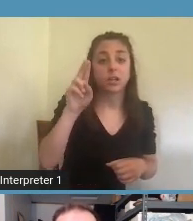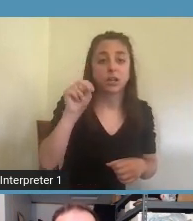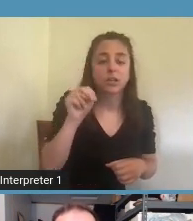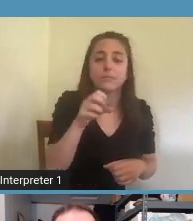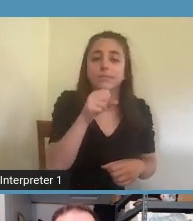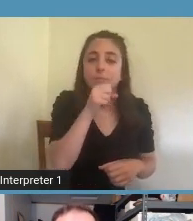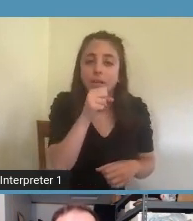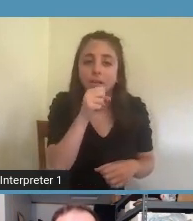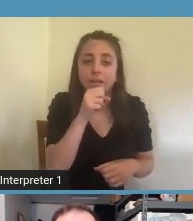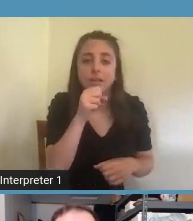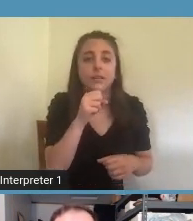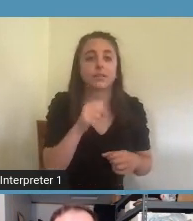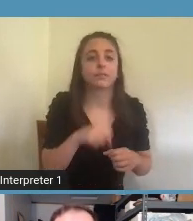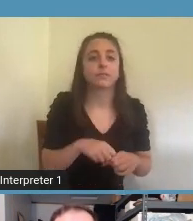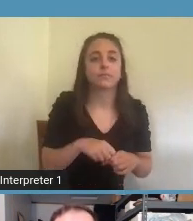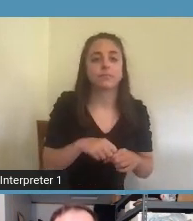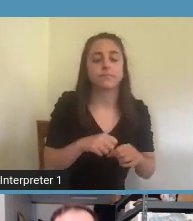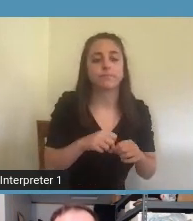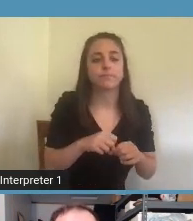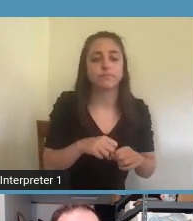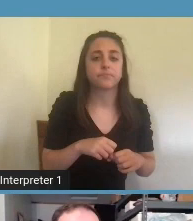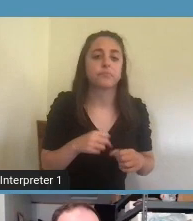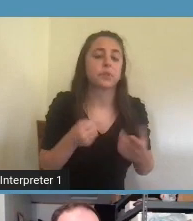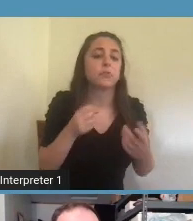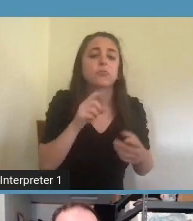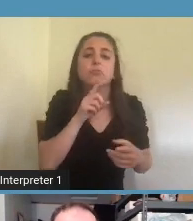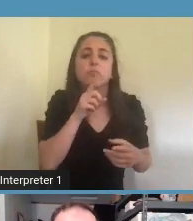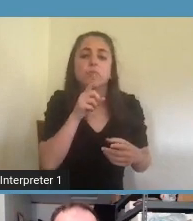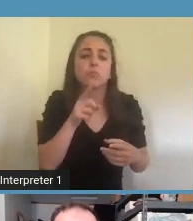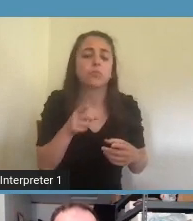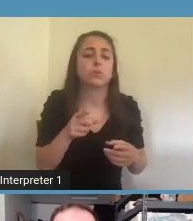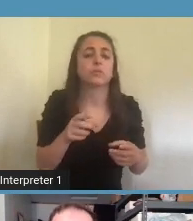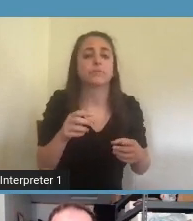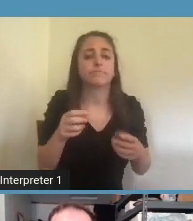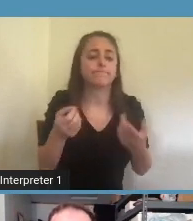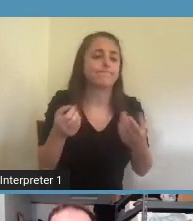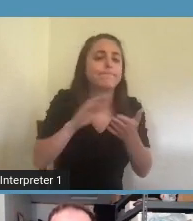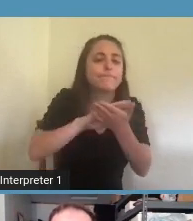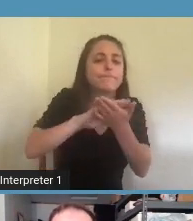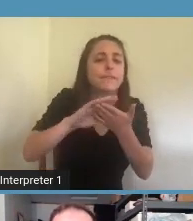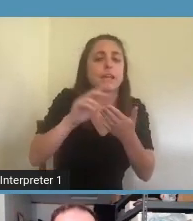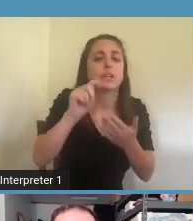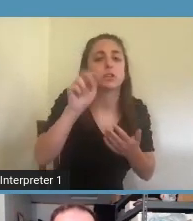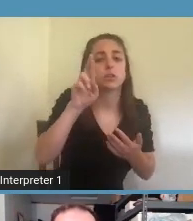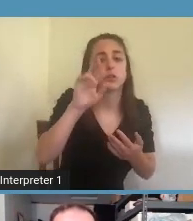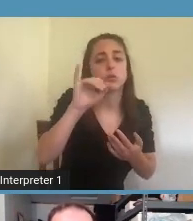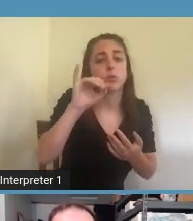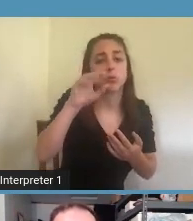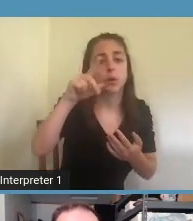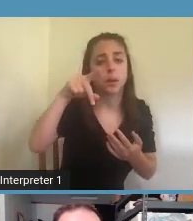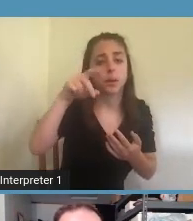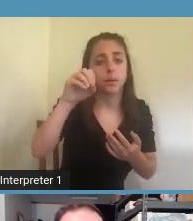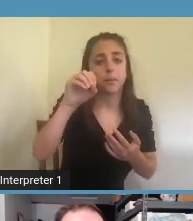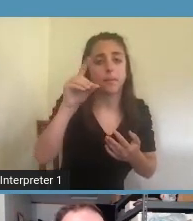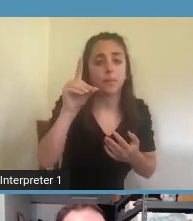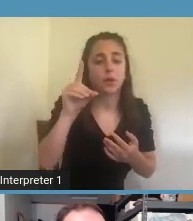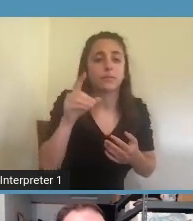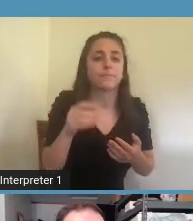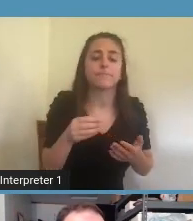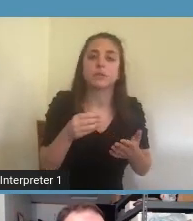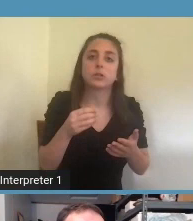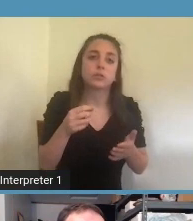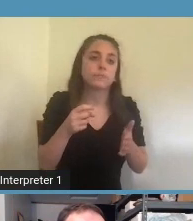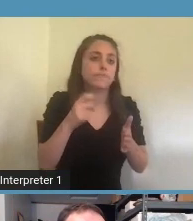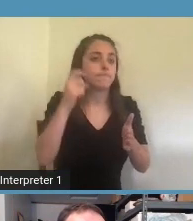system, there's a cage around the camera, a really nice fluid head tripod. This person spent a lot of